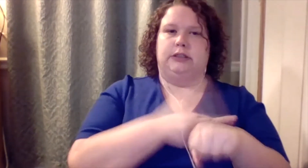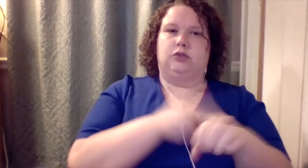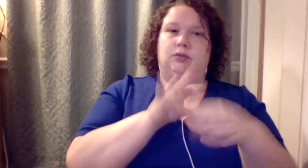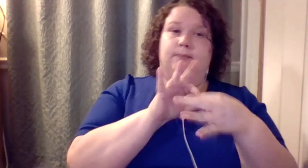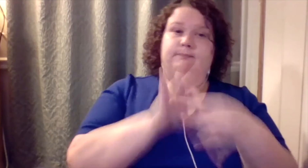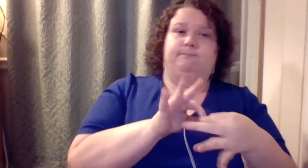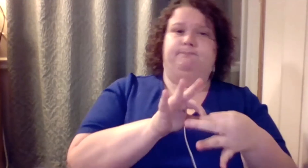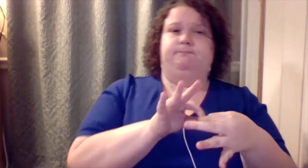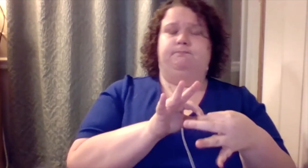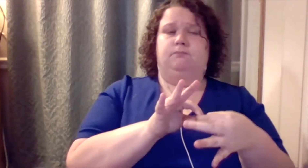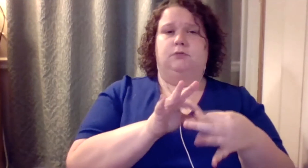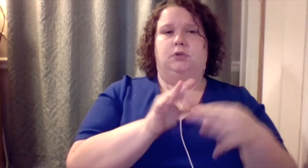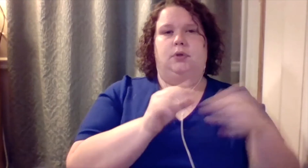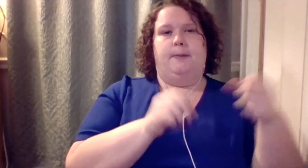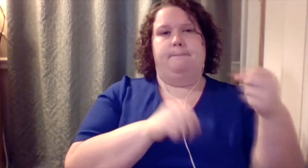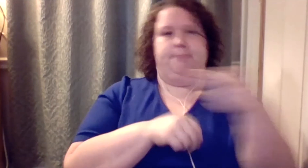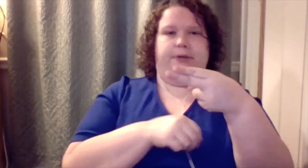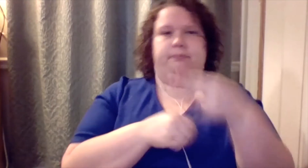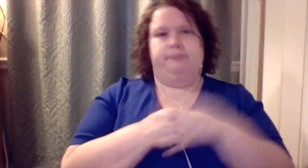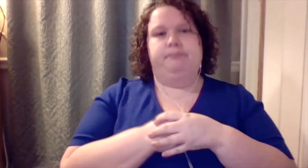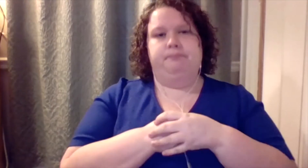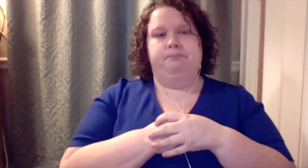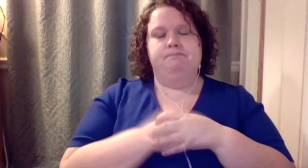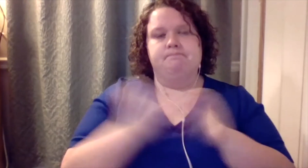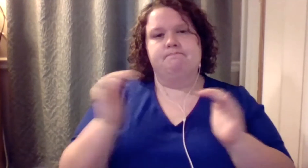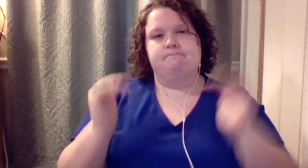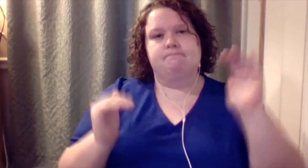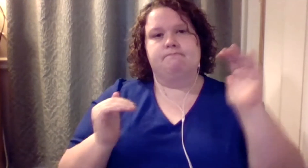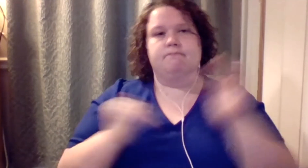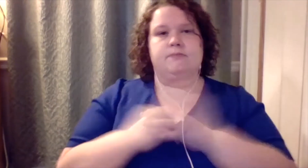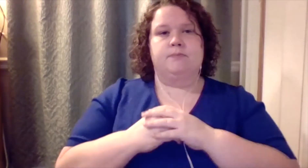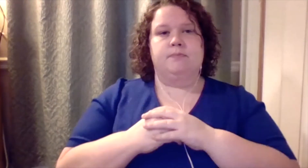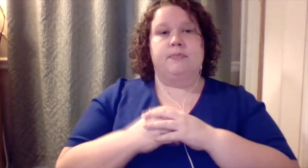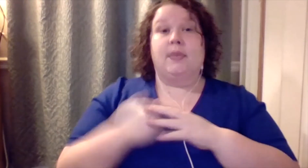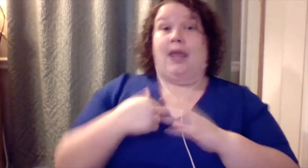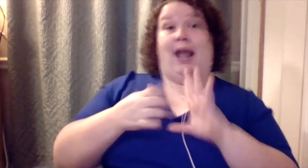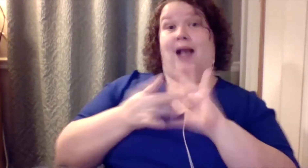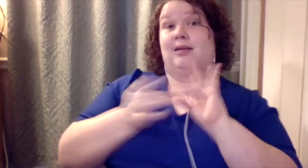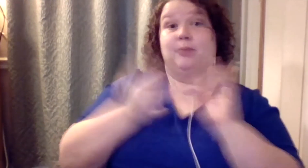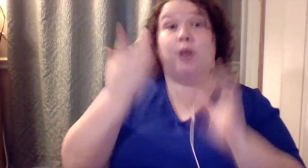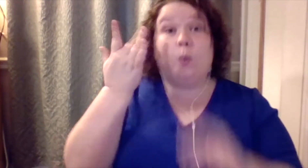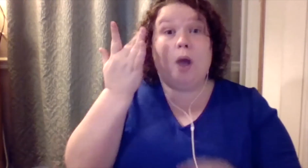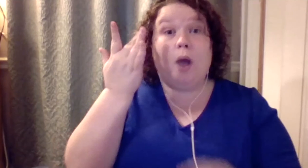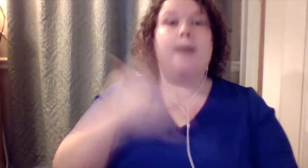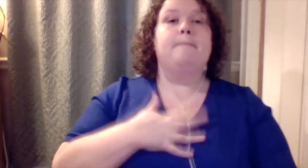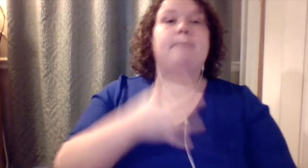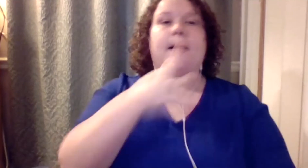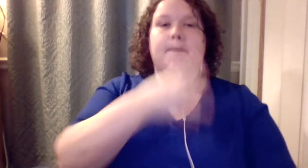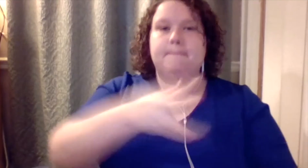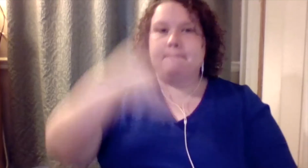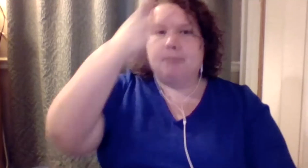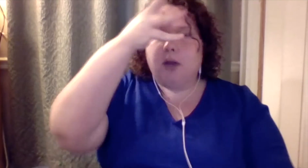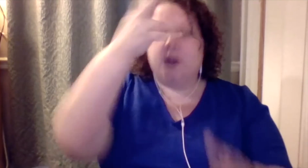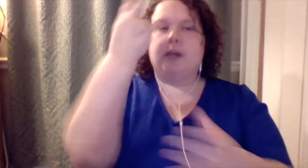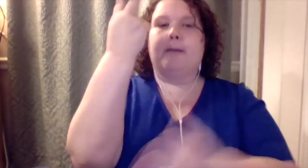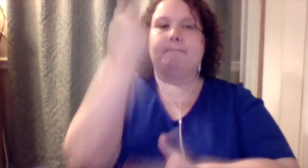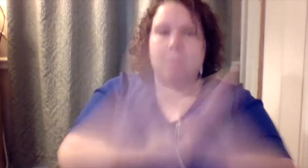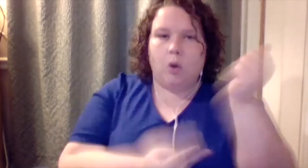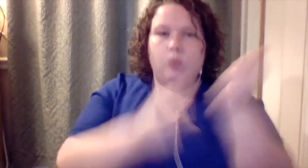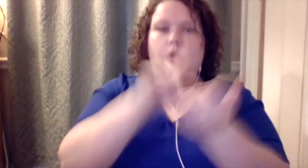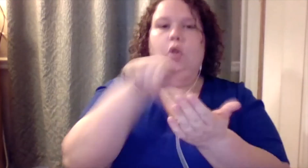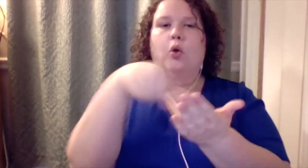dating all the way back to the 60s. And I can only speak to that because my mom and my dad graduated from Carver. I have that